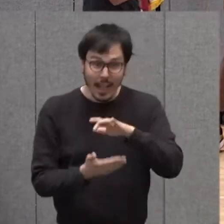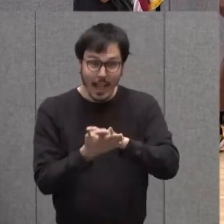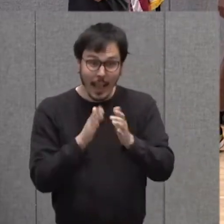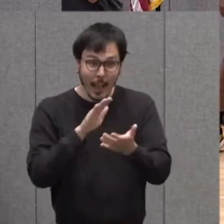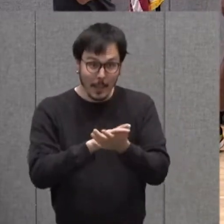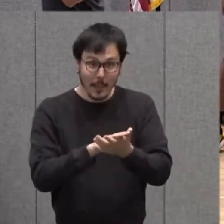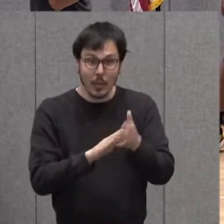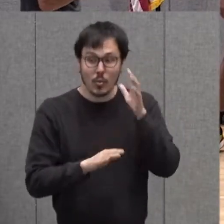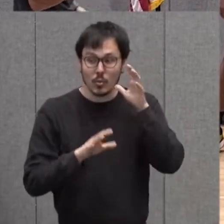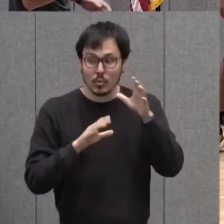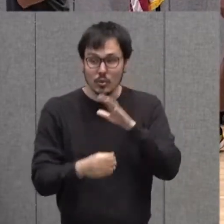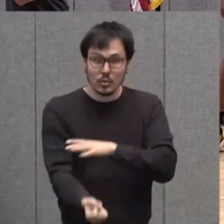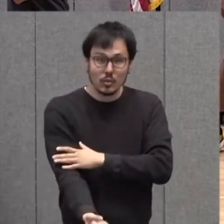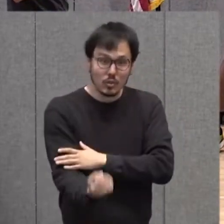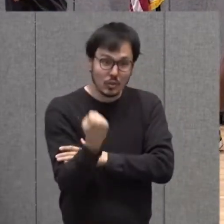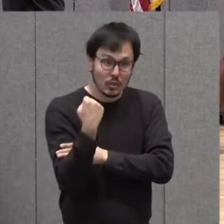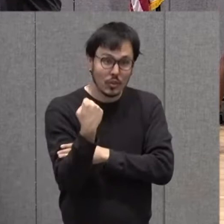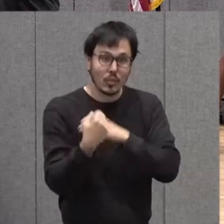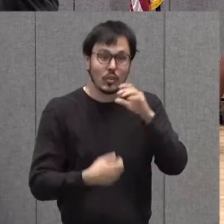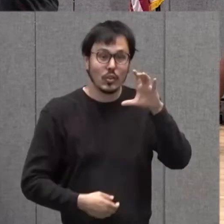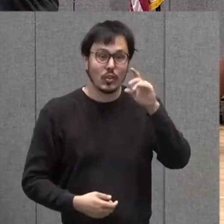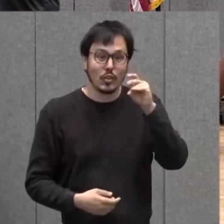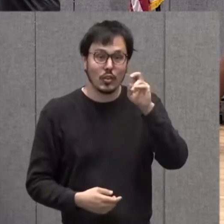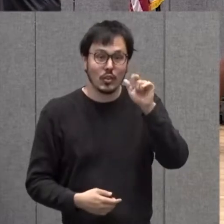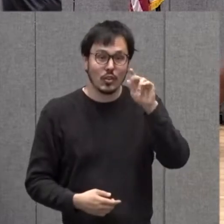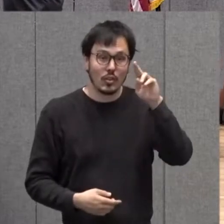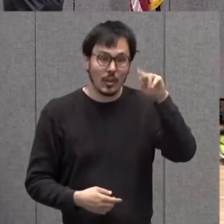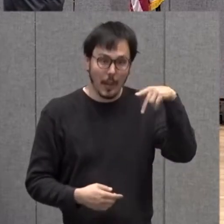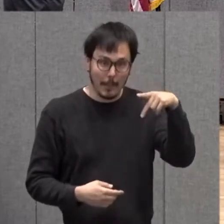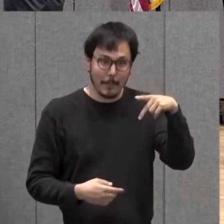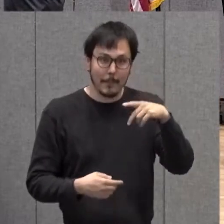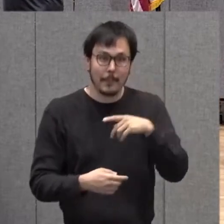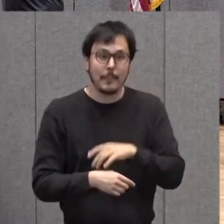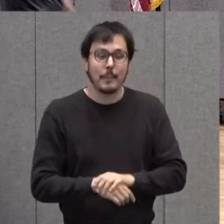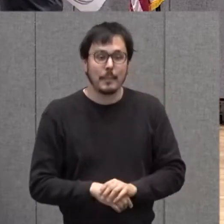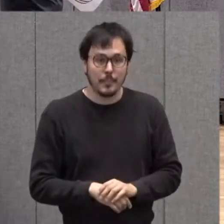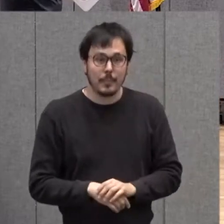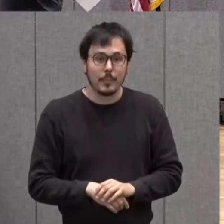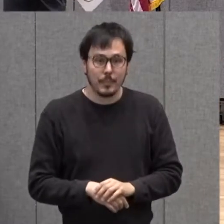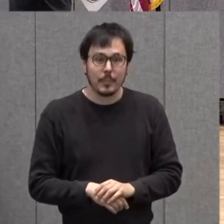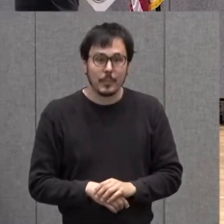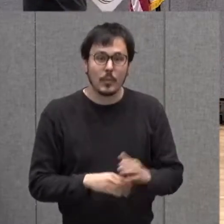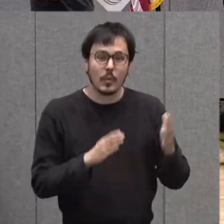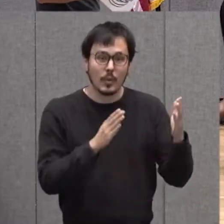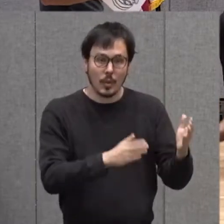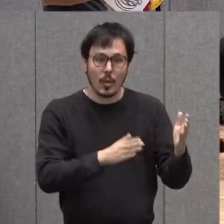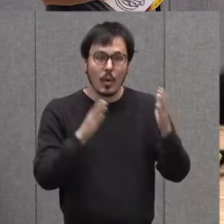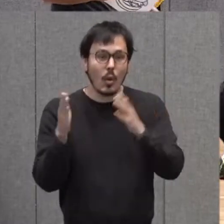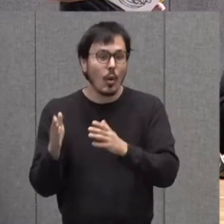some curl-ups. Mr. Anderson, si te gustan las hamburguesas, vamos a hacer